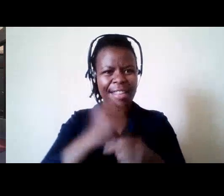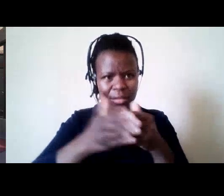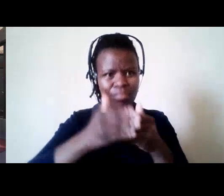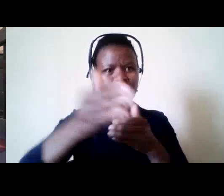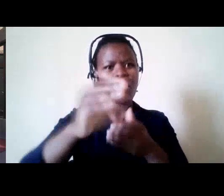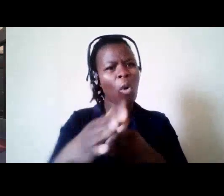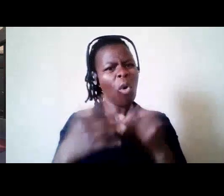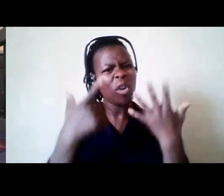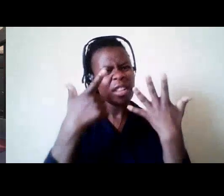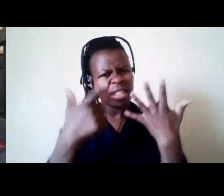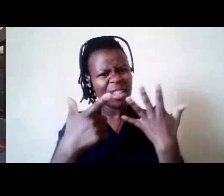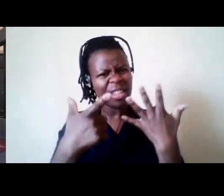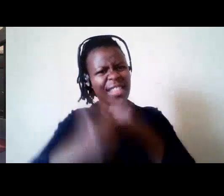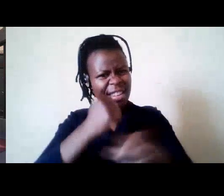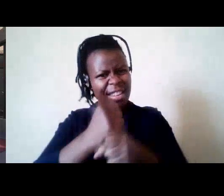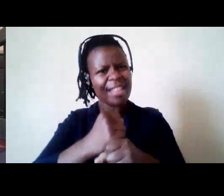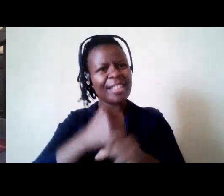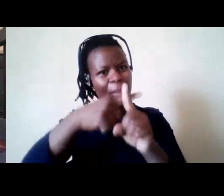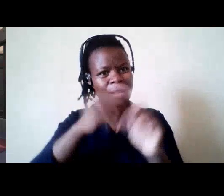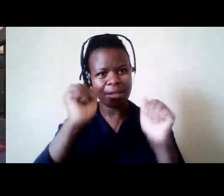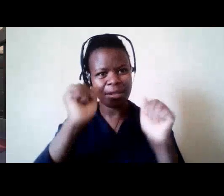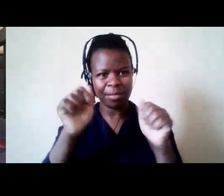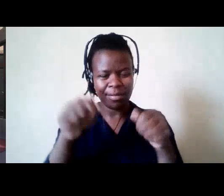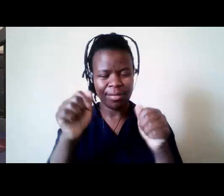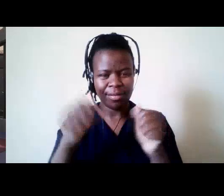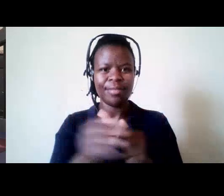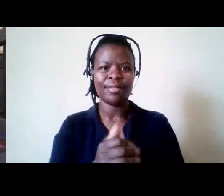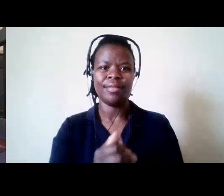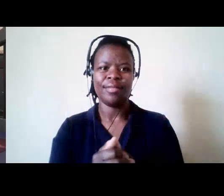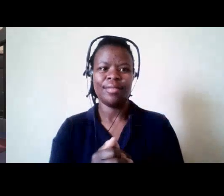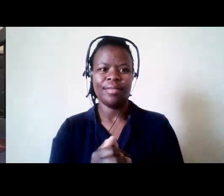known Pearl and Chantal.